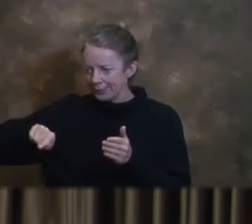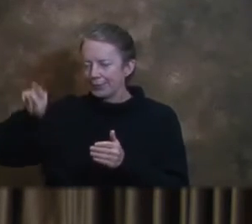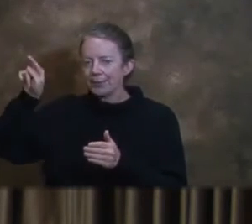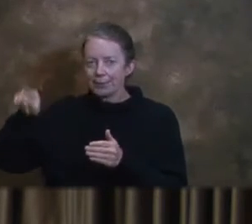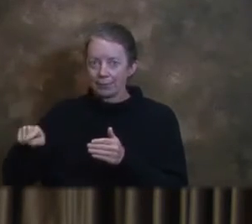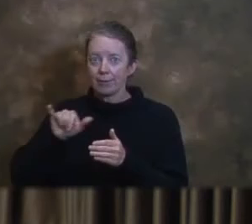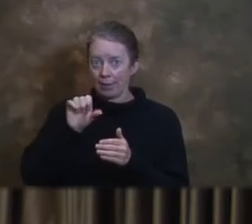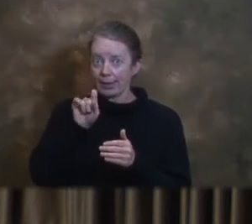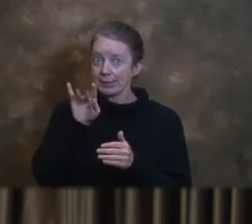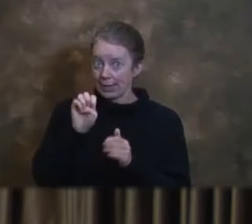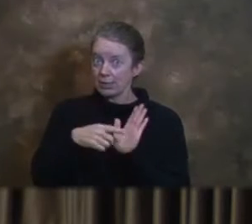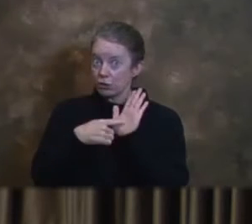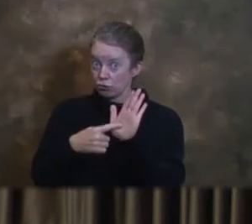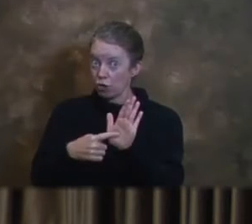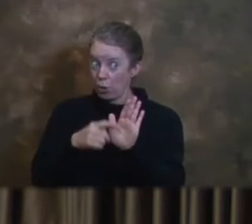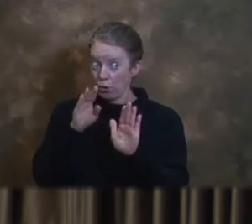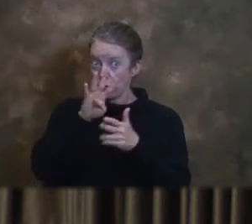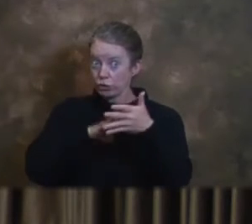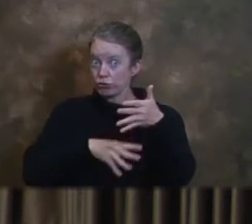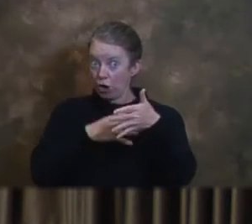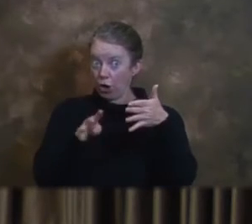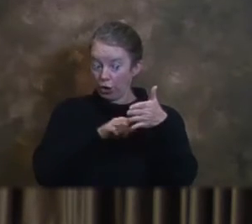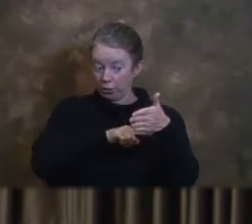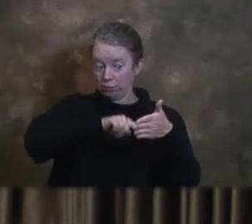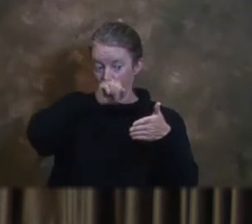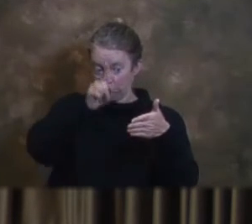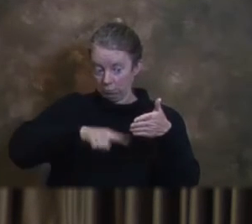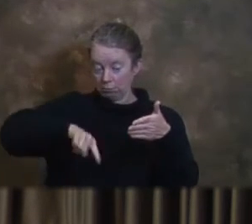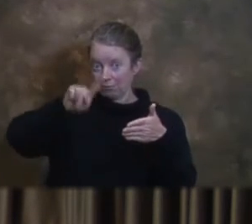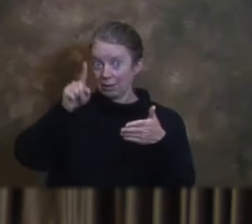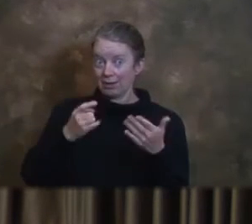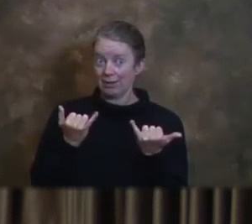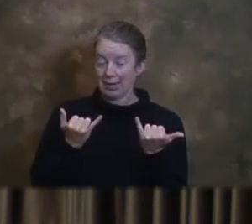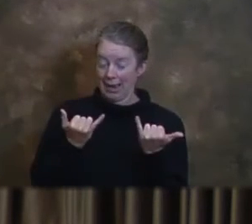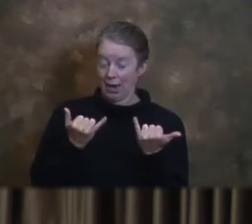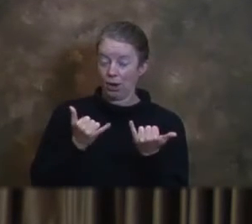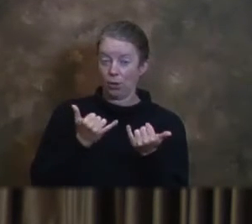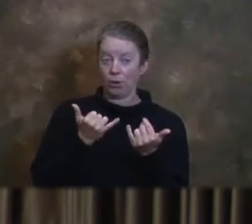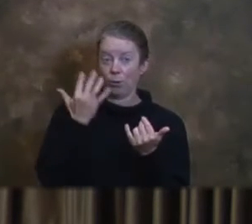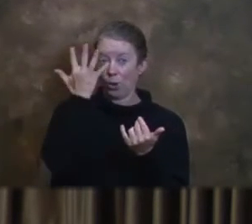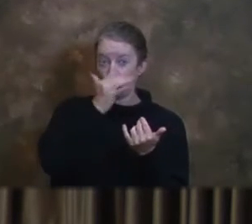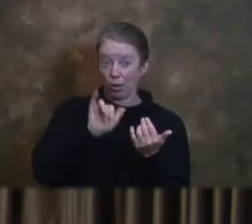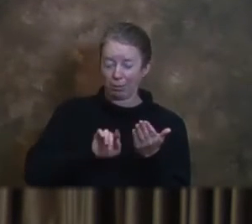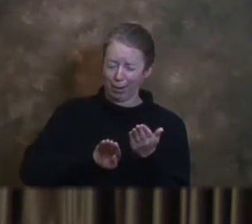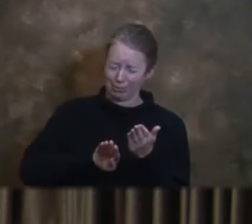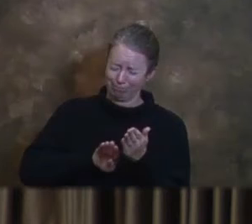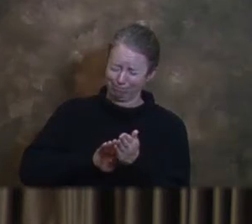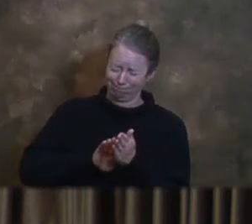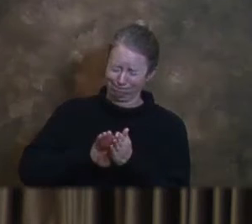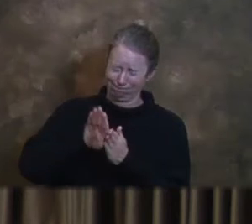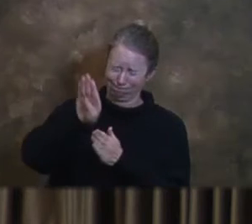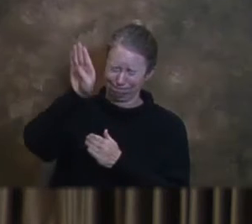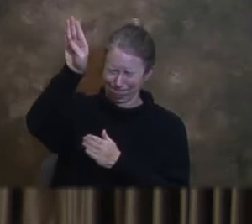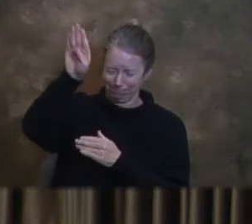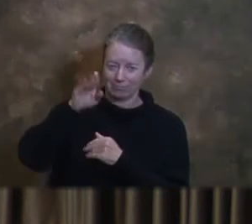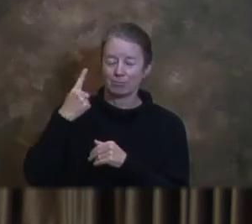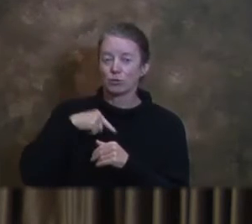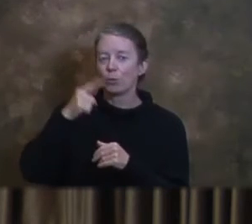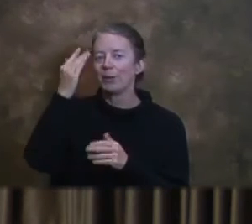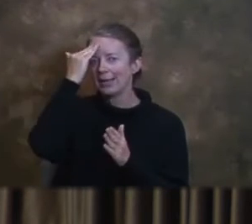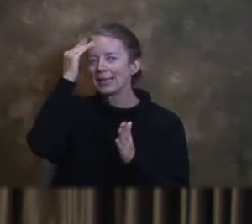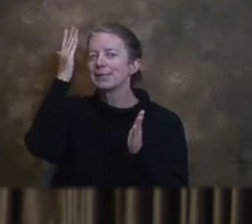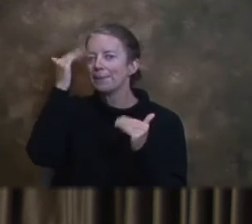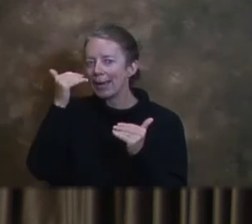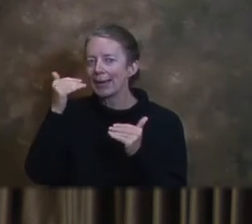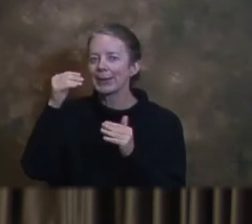as Stacie showed in her Epi Curve, a very steep and rapid rise. And we expect a steep and rapid decline, or